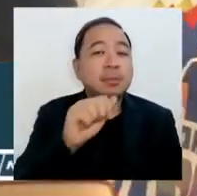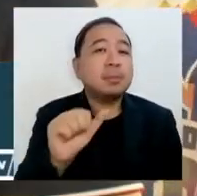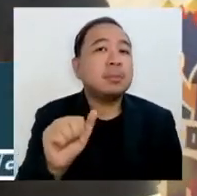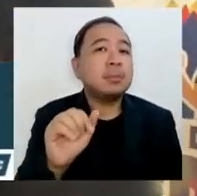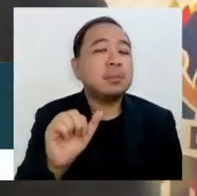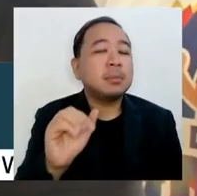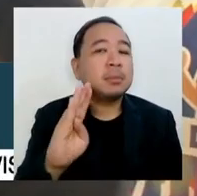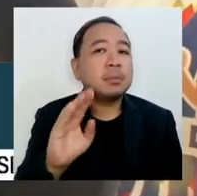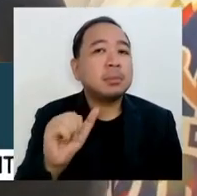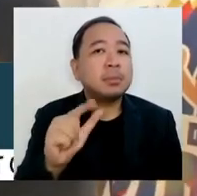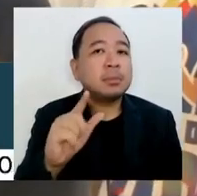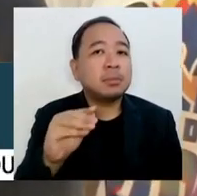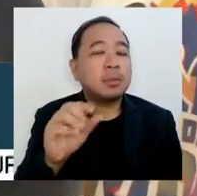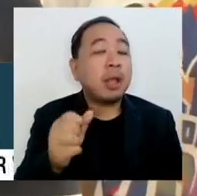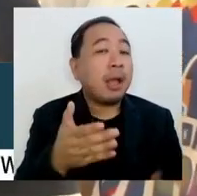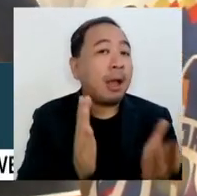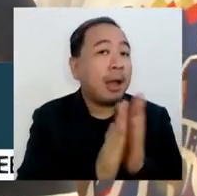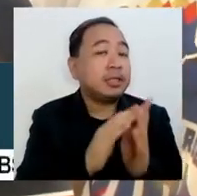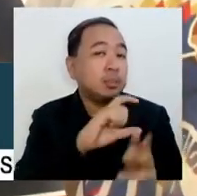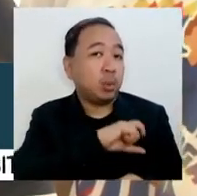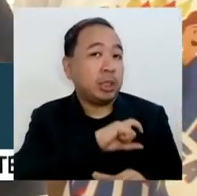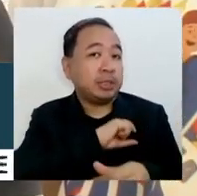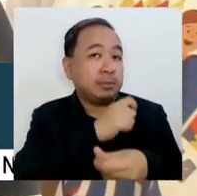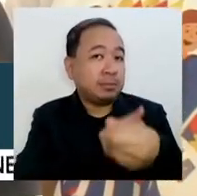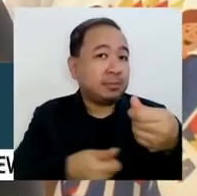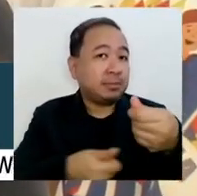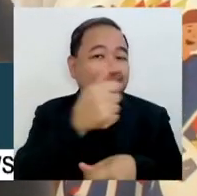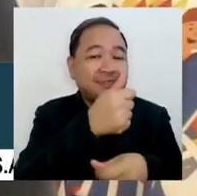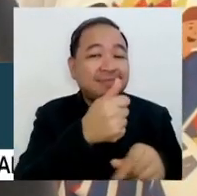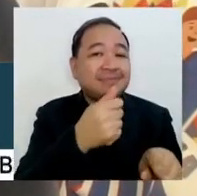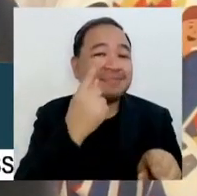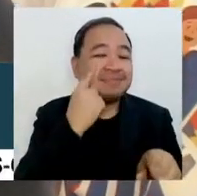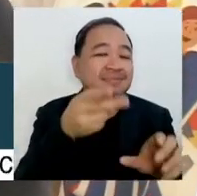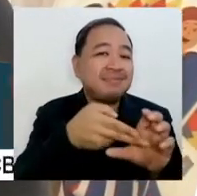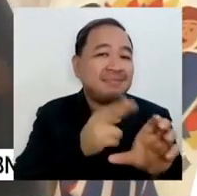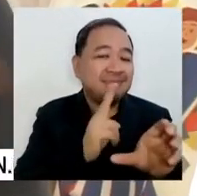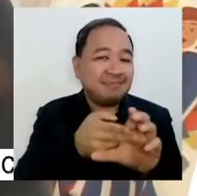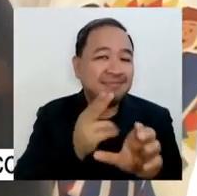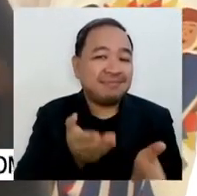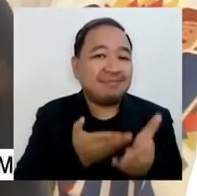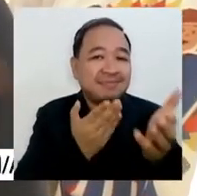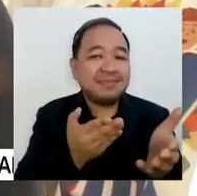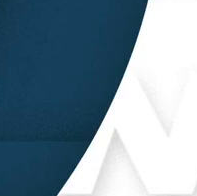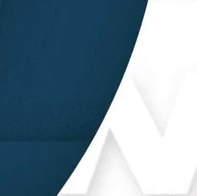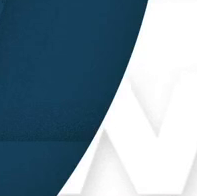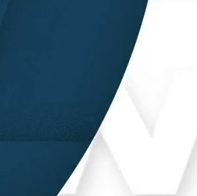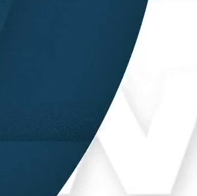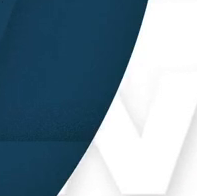submit courtesy resignations in a bid to cleanse the force of so-called narco cops.